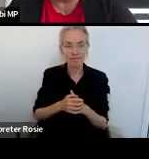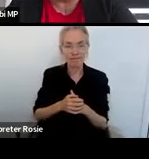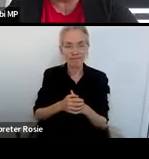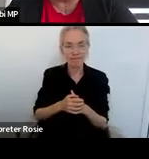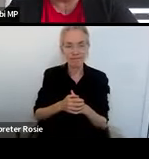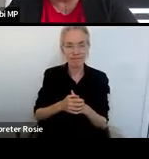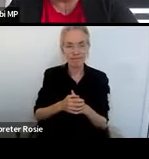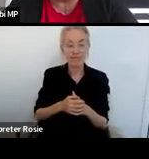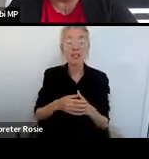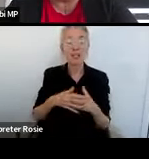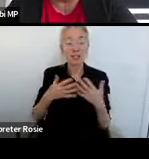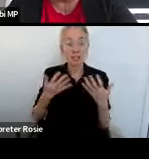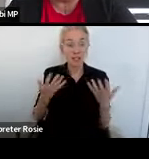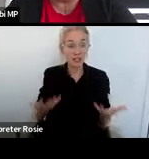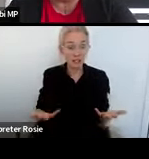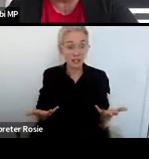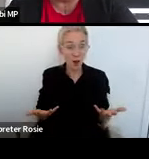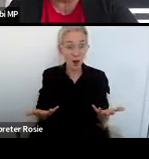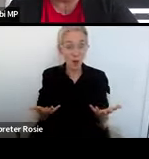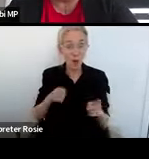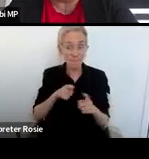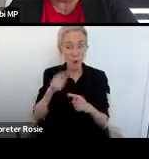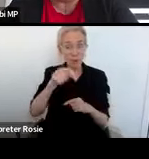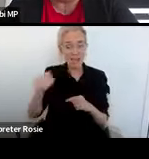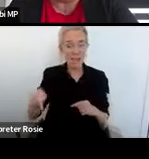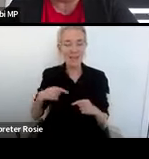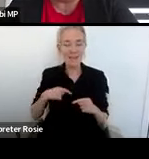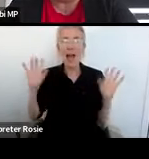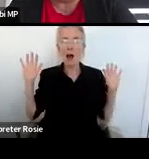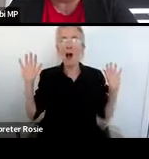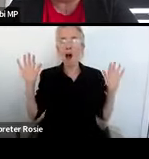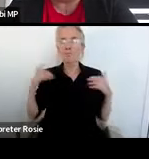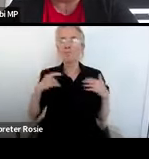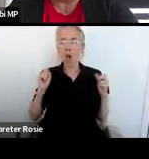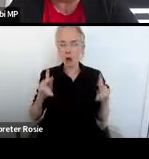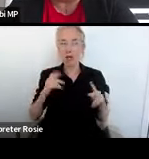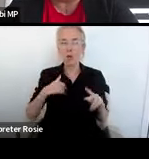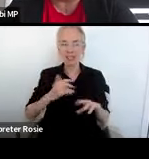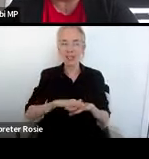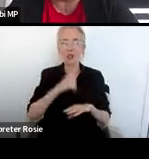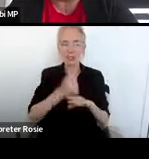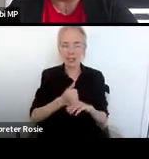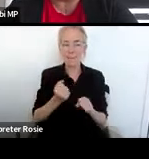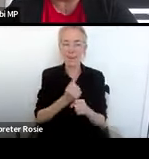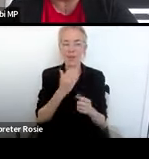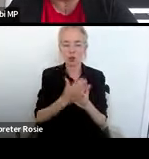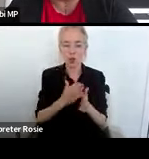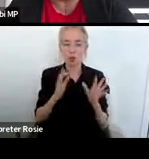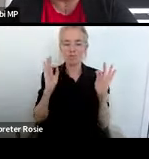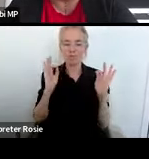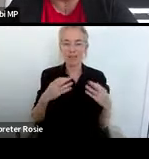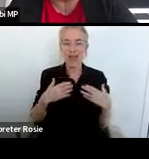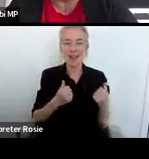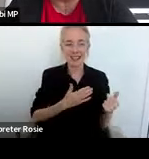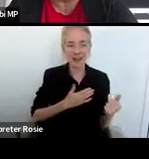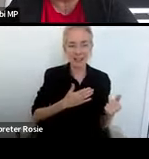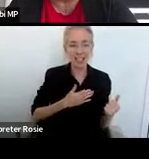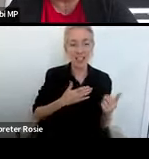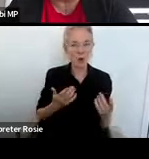see the consequences, because they recognise that they need to make the change before that. And that's what we need here. It's just, we need something to really push this across the